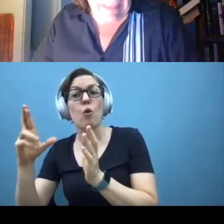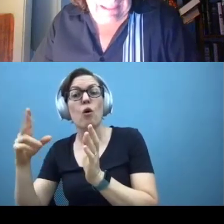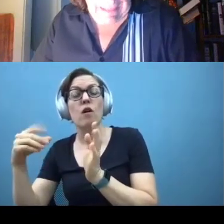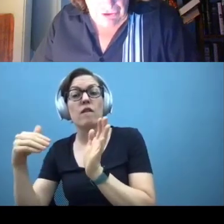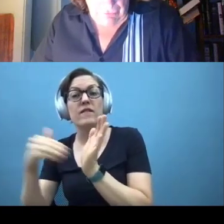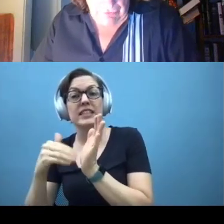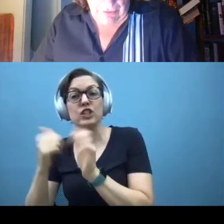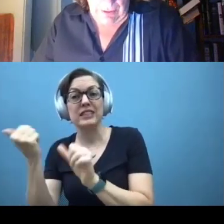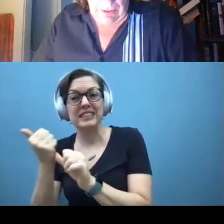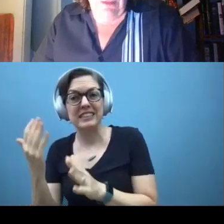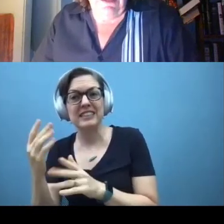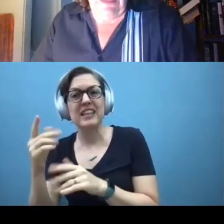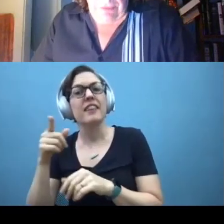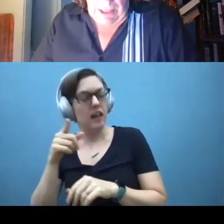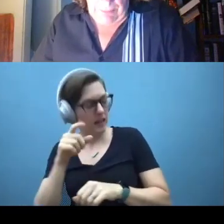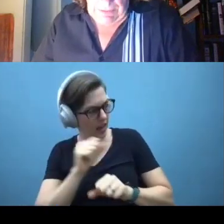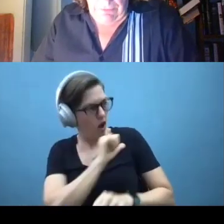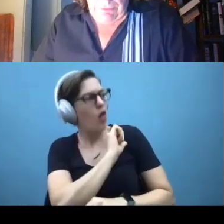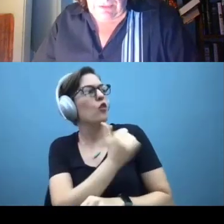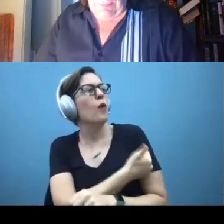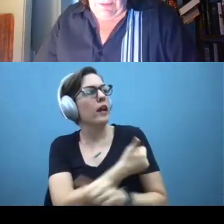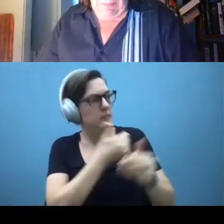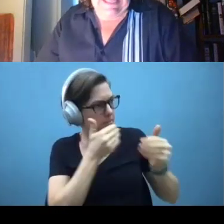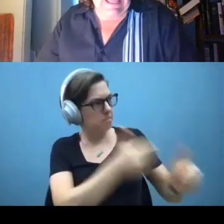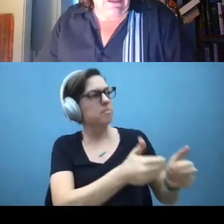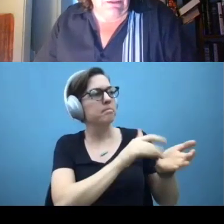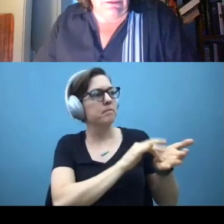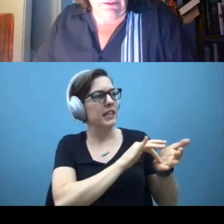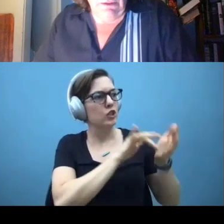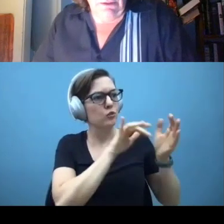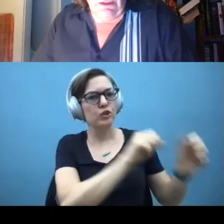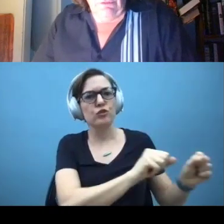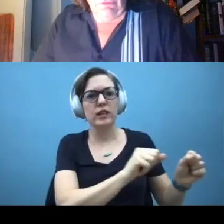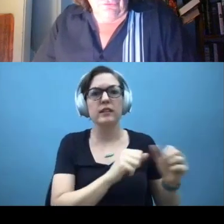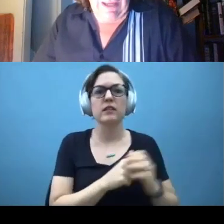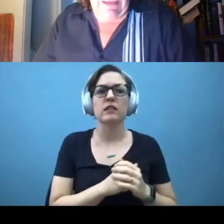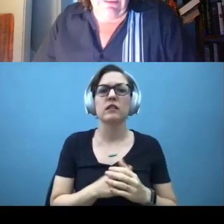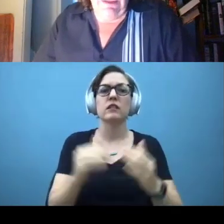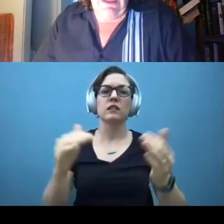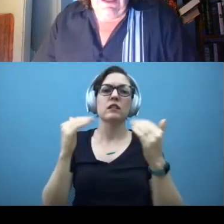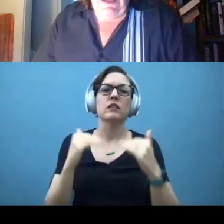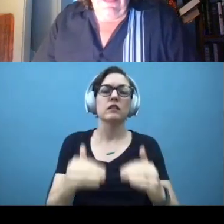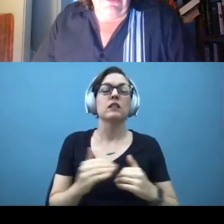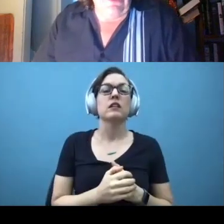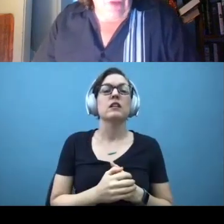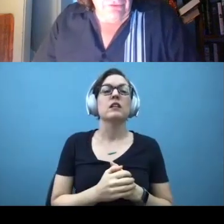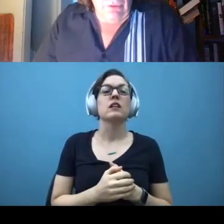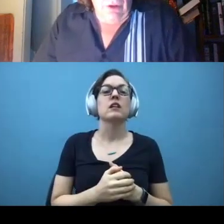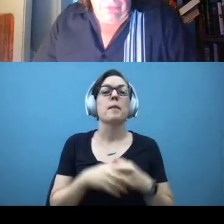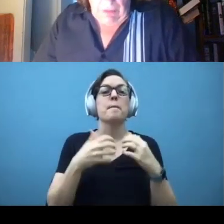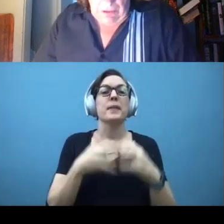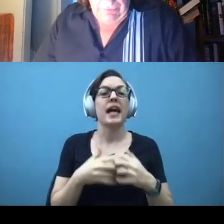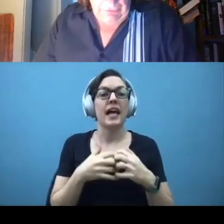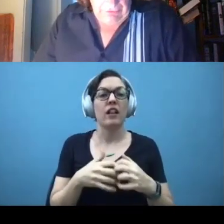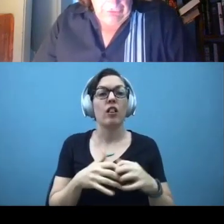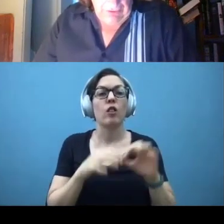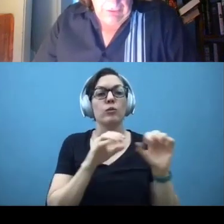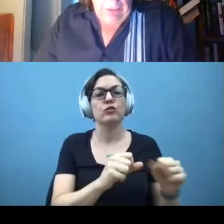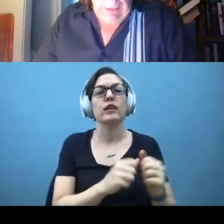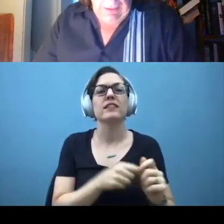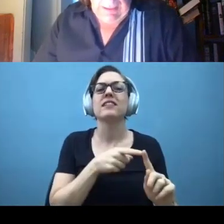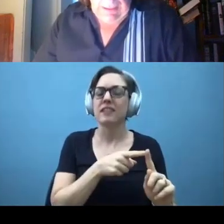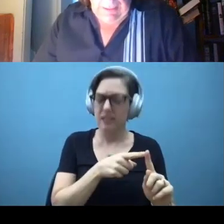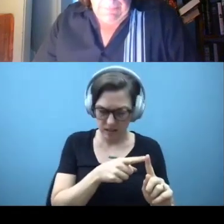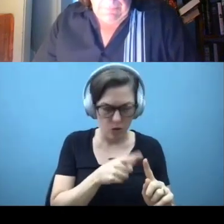authorize a medication restraint. Next slide, please. Talks about mechanical restraints. This is also an authorized